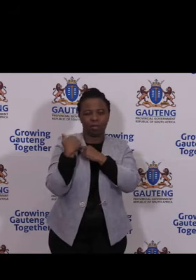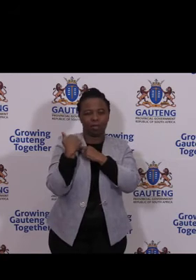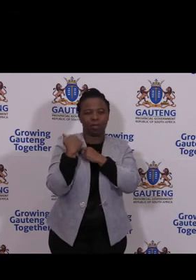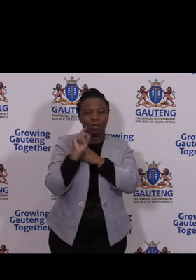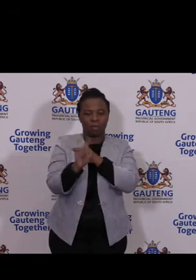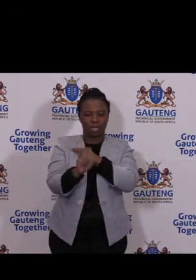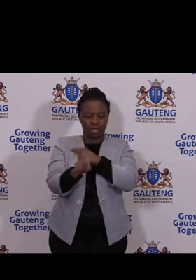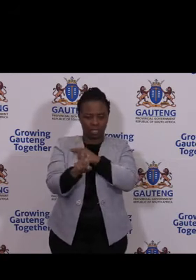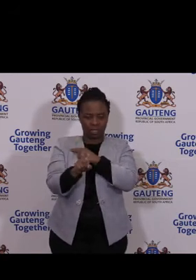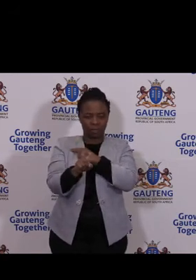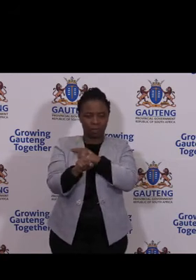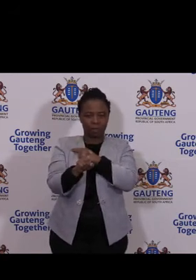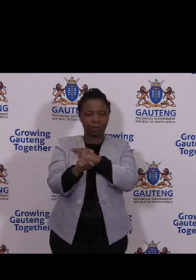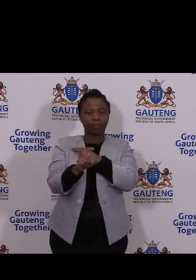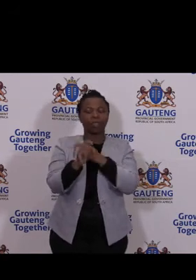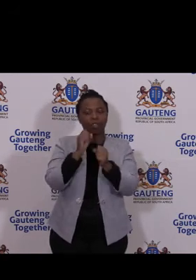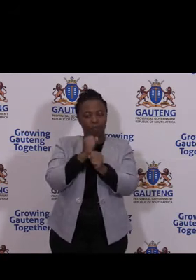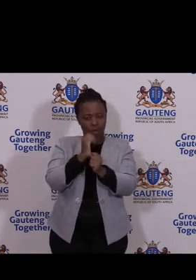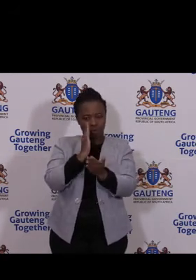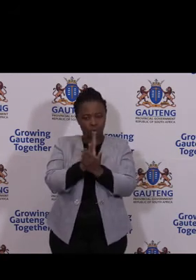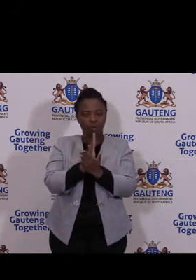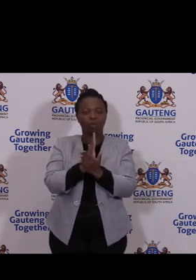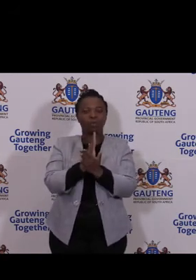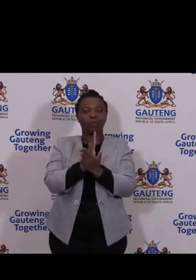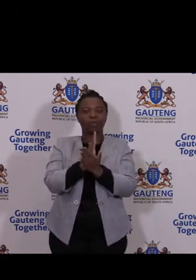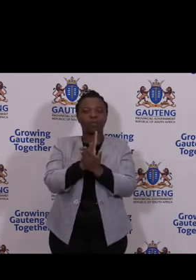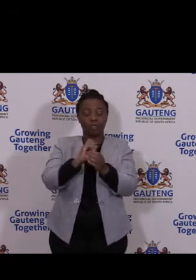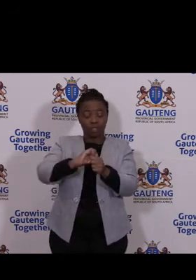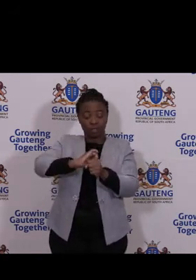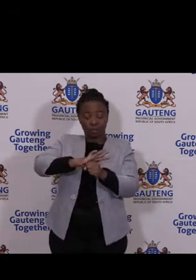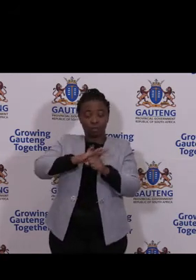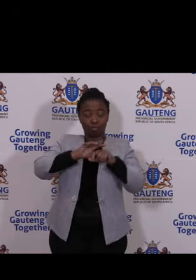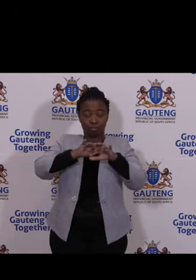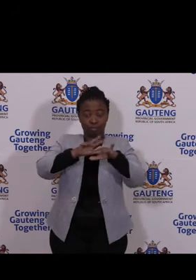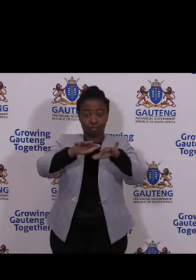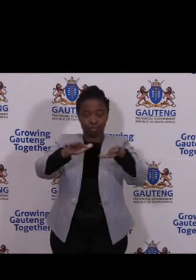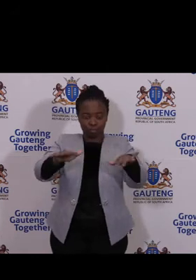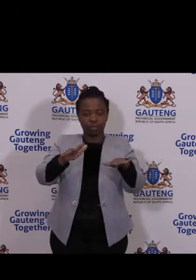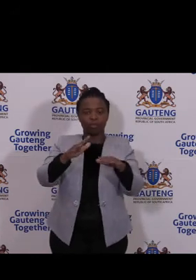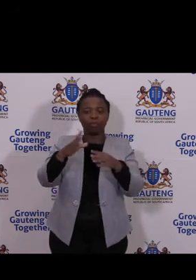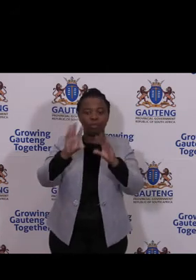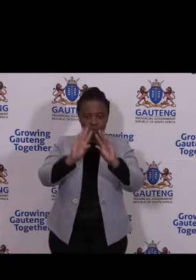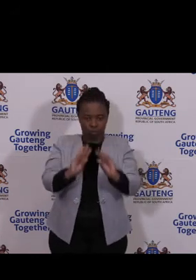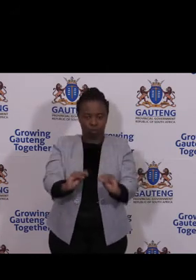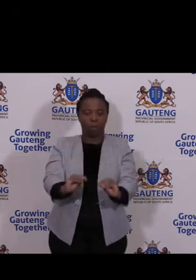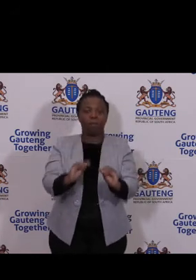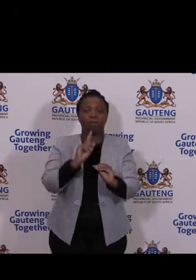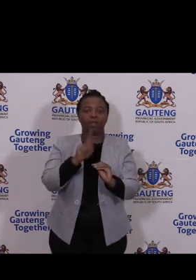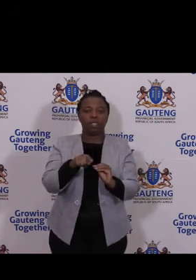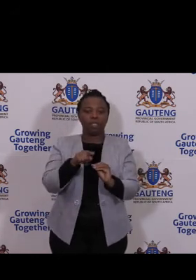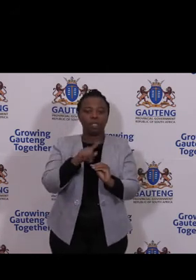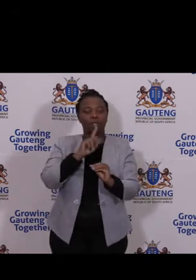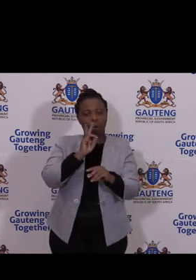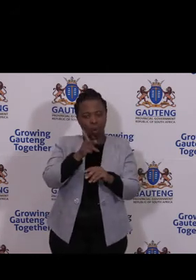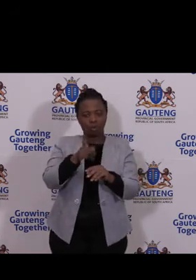disrupting and actually disrupting the spread and also disrupting the rate of the